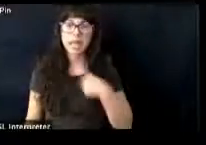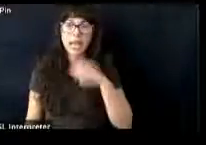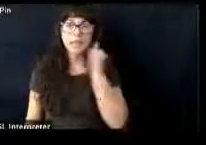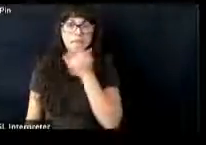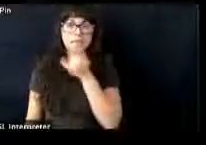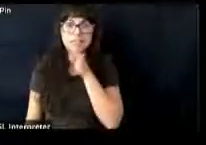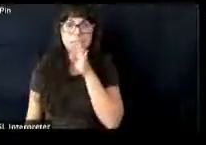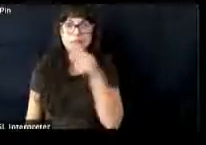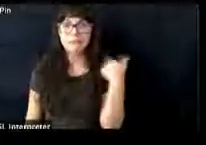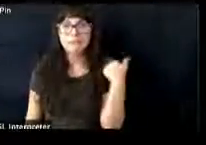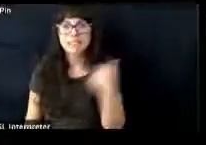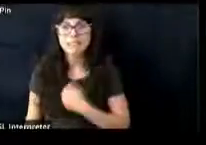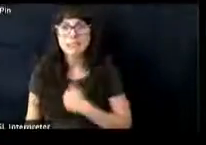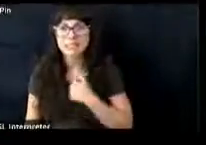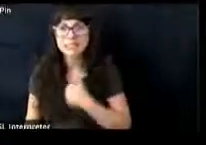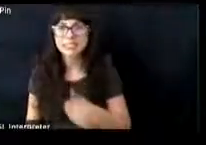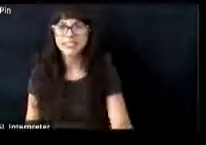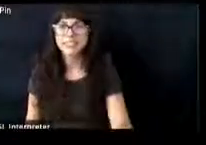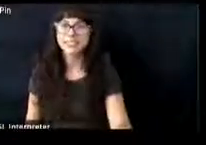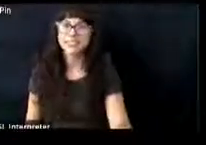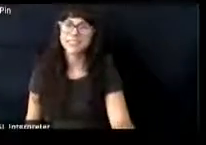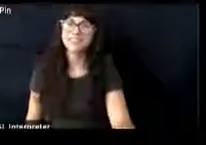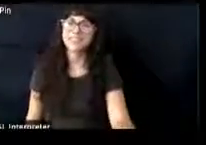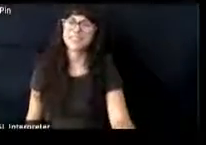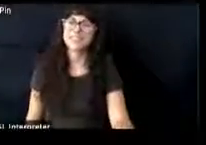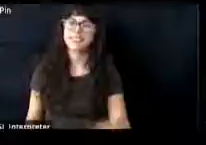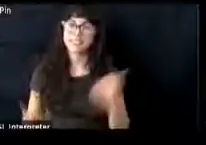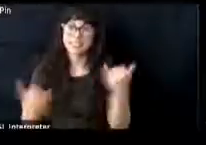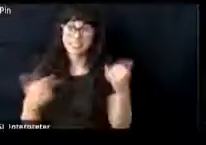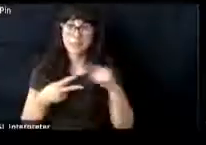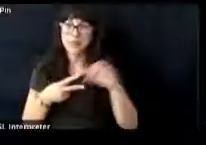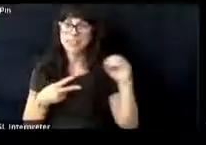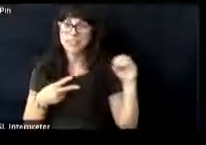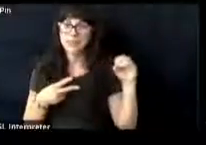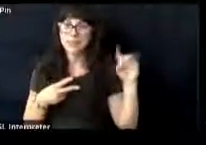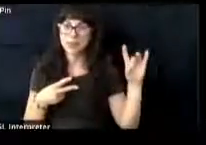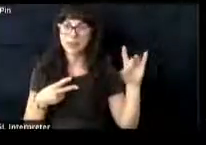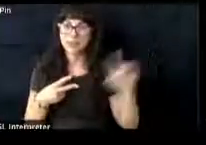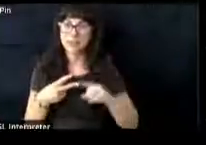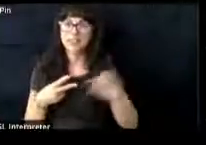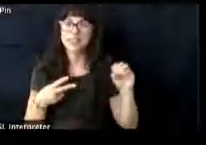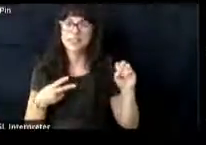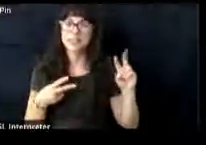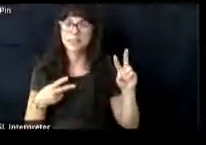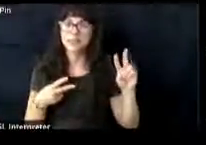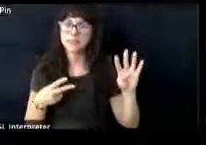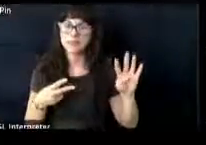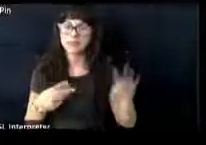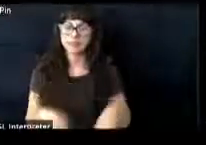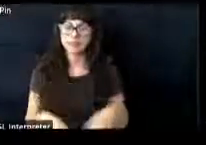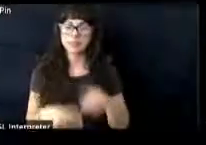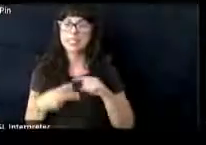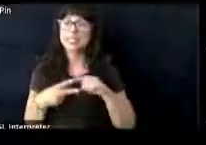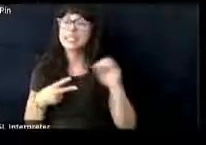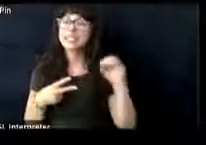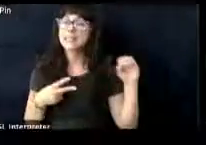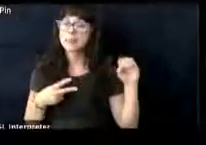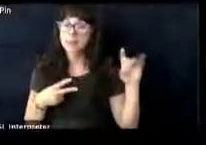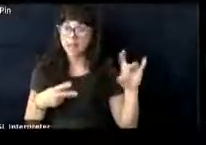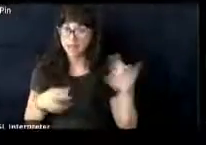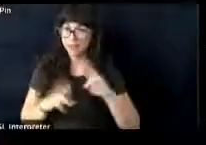I apologize. Right now will be 008, and up next will be 024. 008, I will be promoting you now.